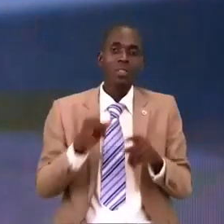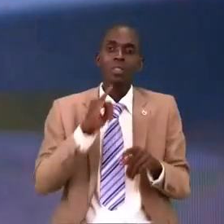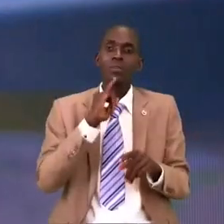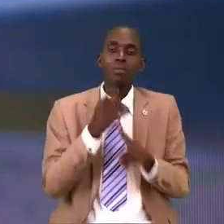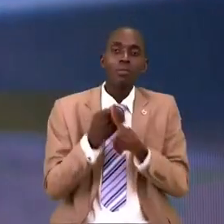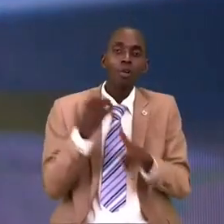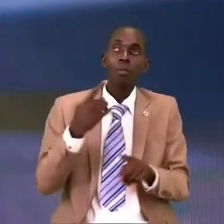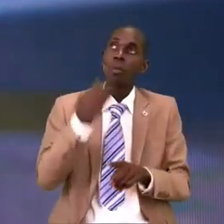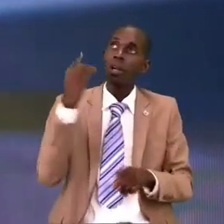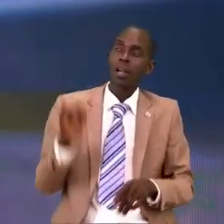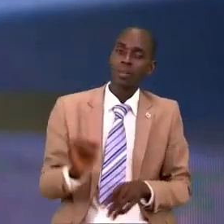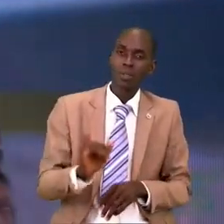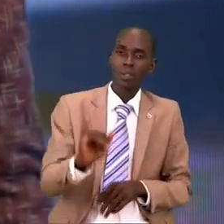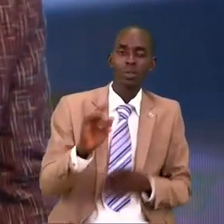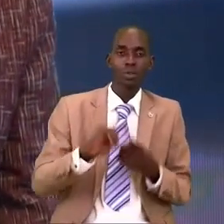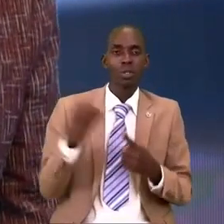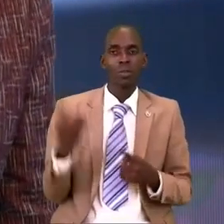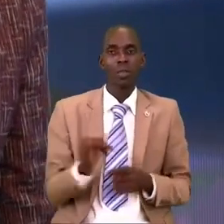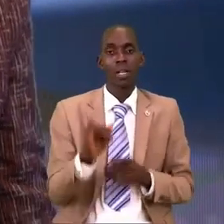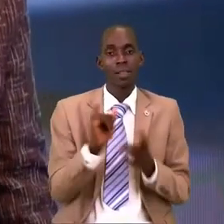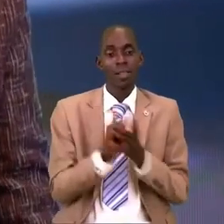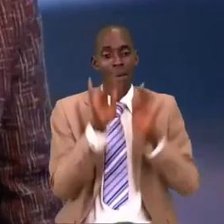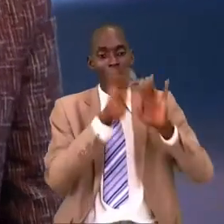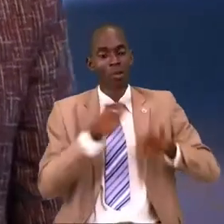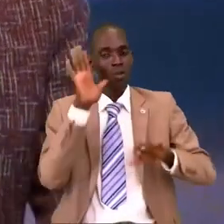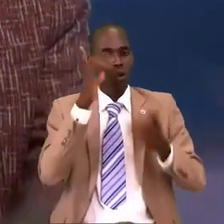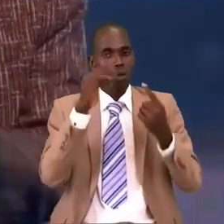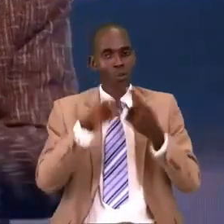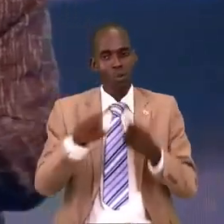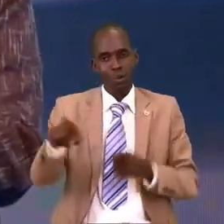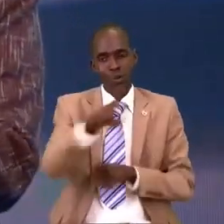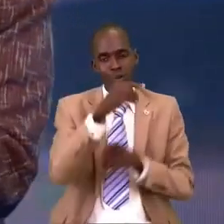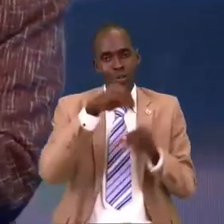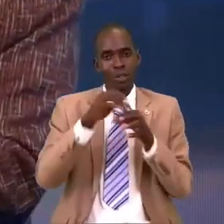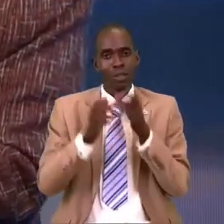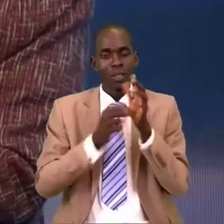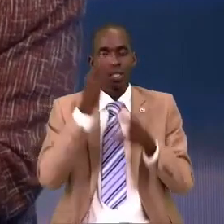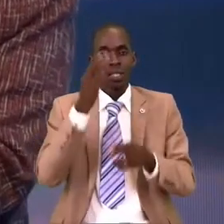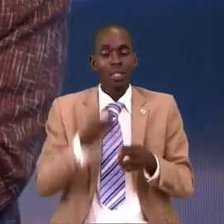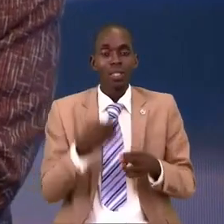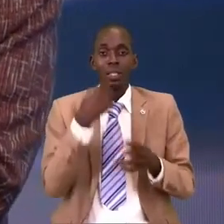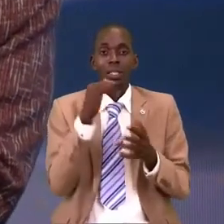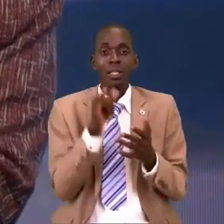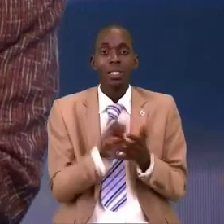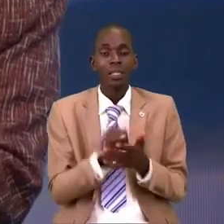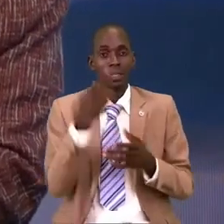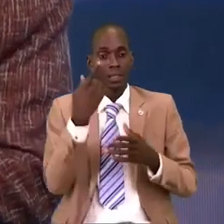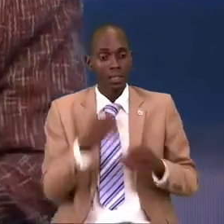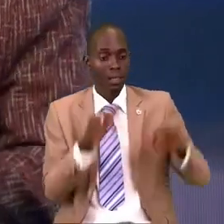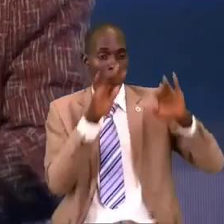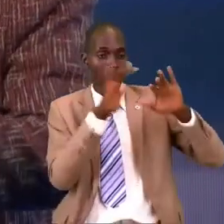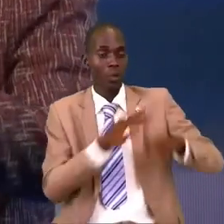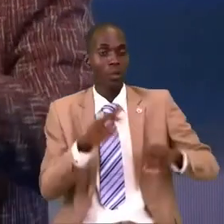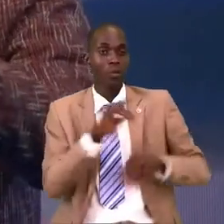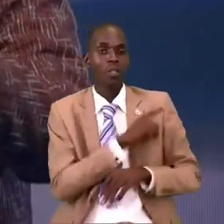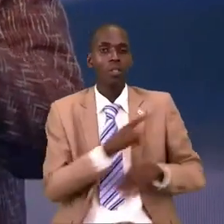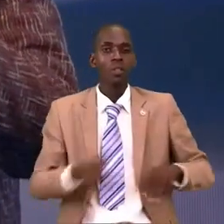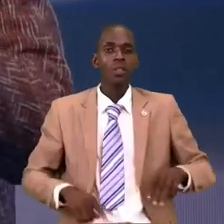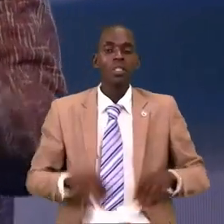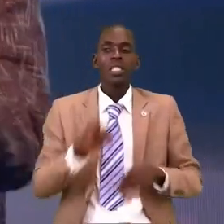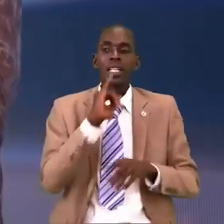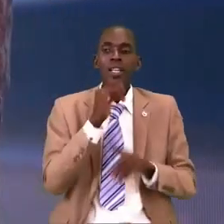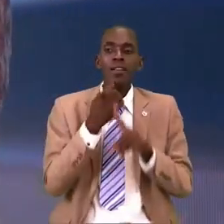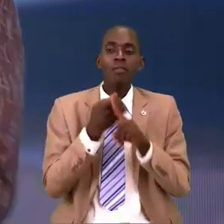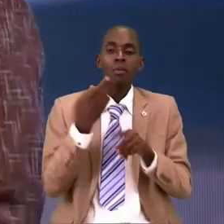the Lord is from everlasting to everlasting upon them that fear him, and